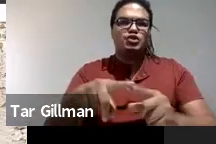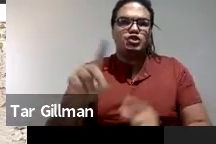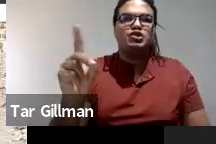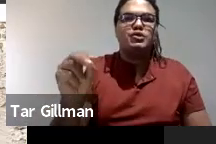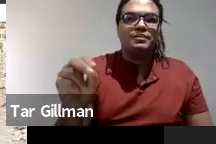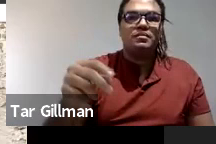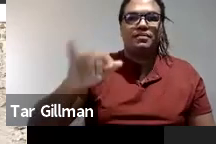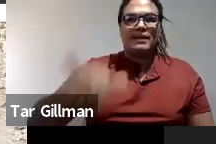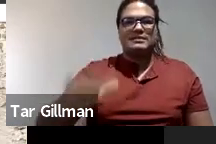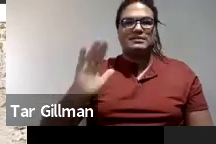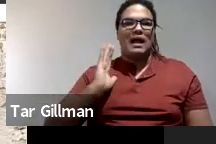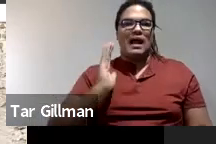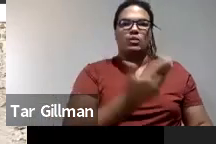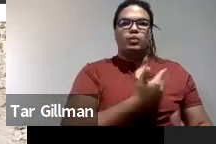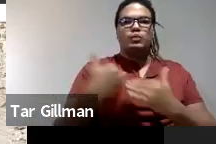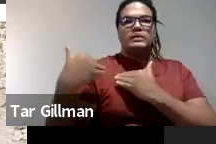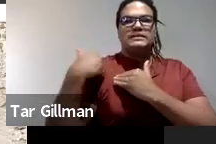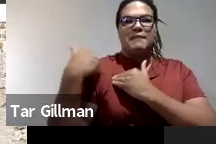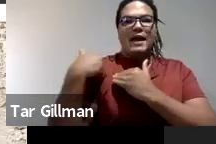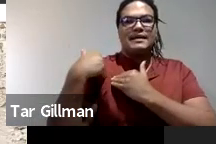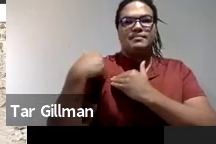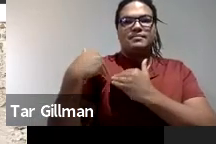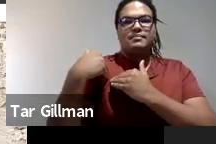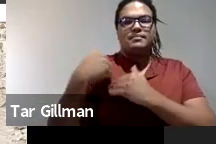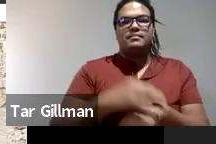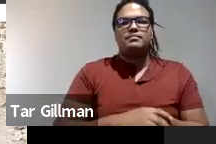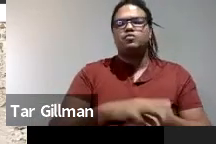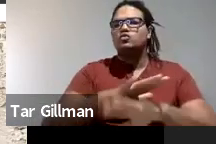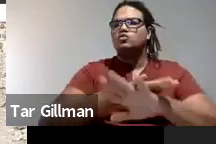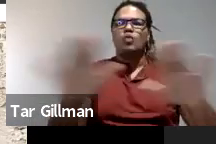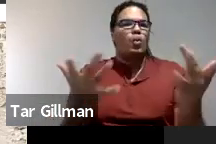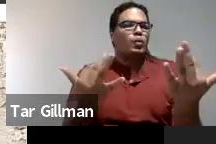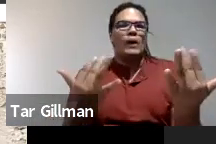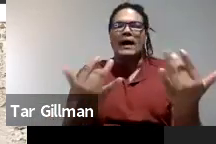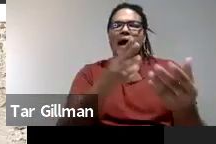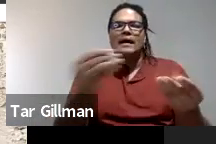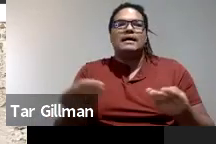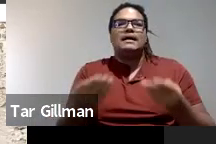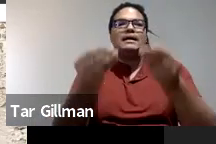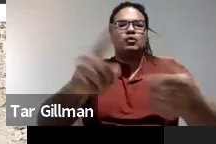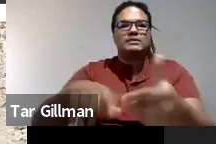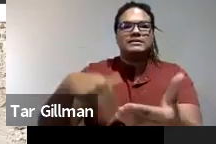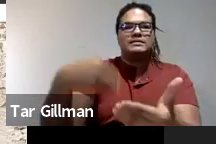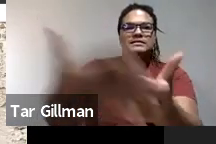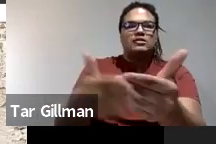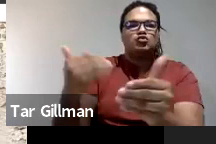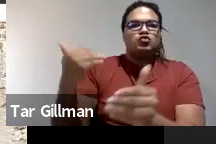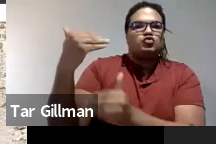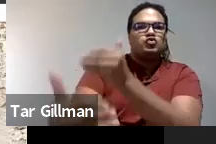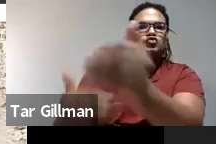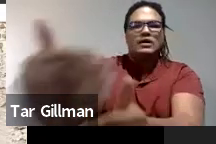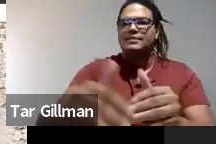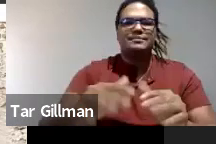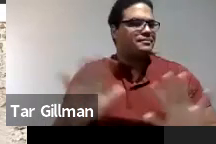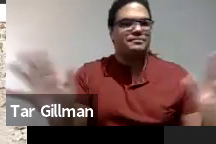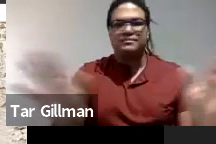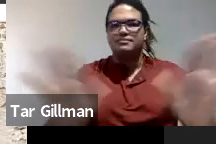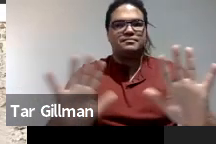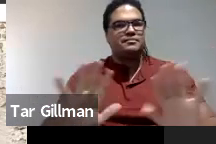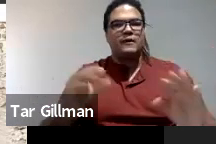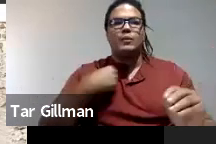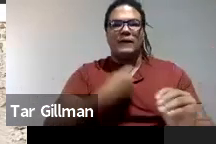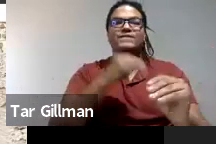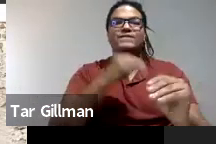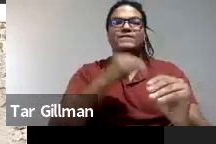I think we have a duty. It is our responsibility. Don't wait and give it to the